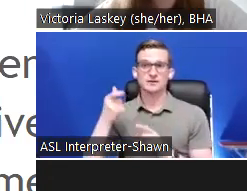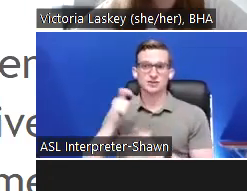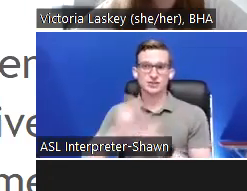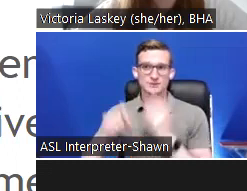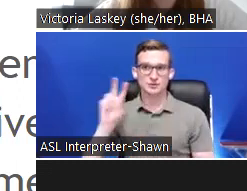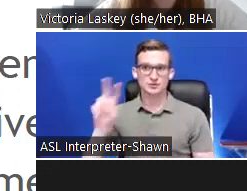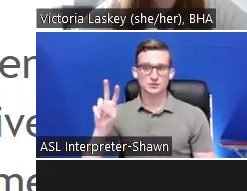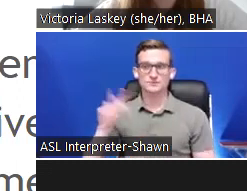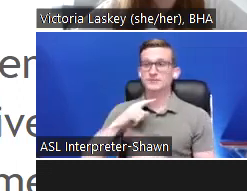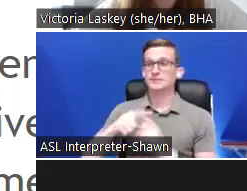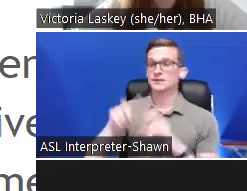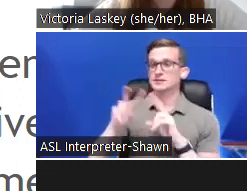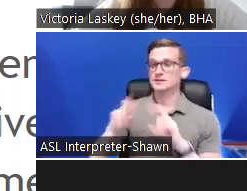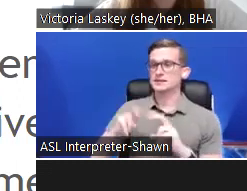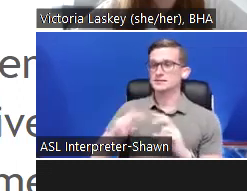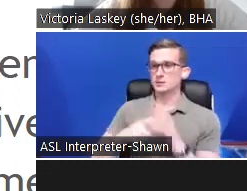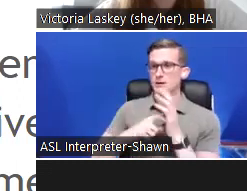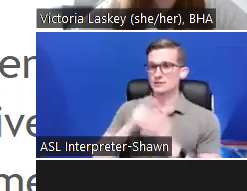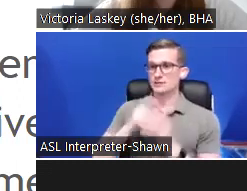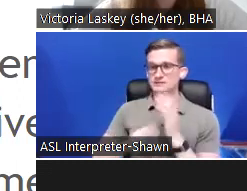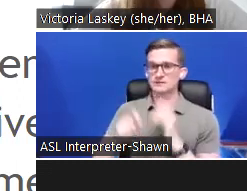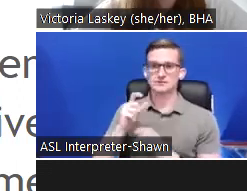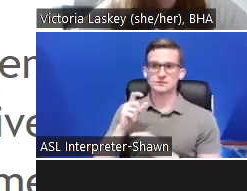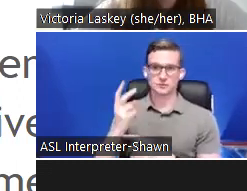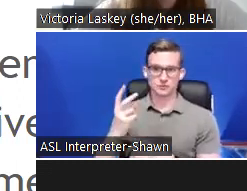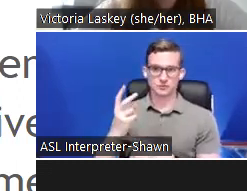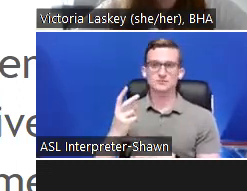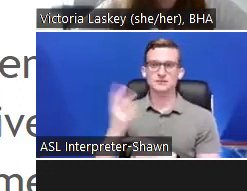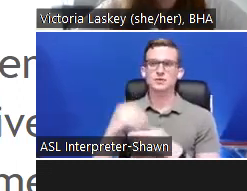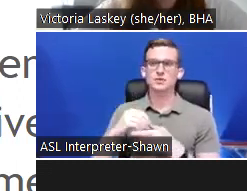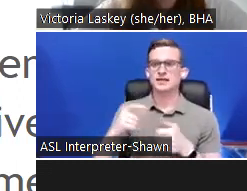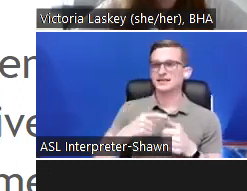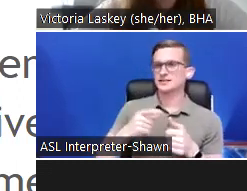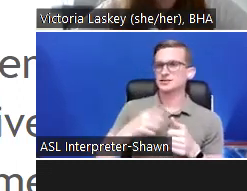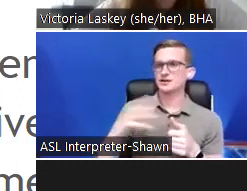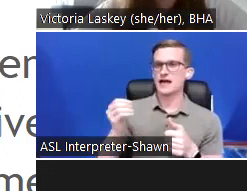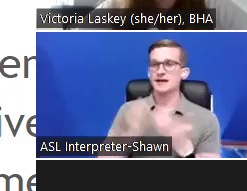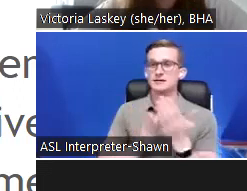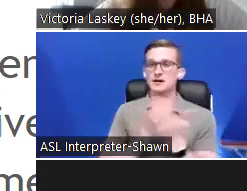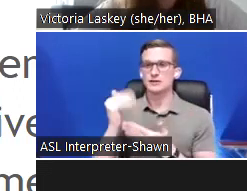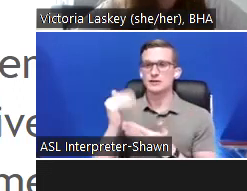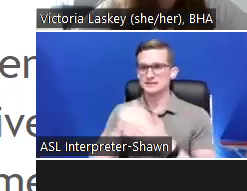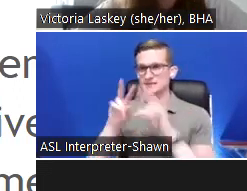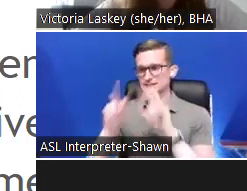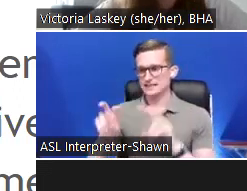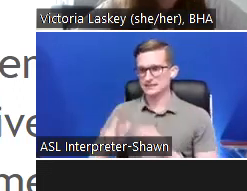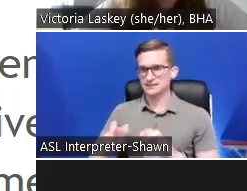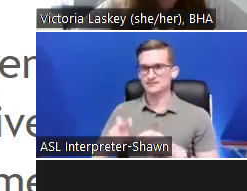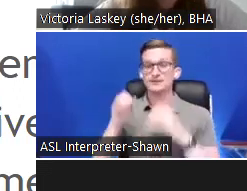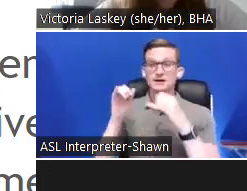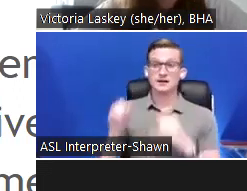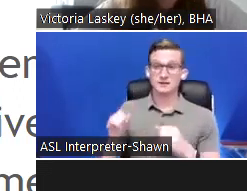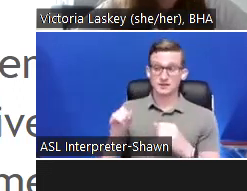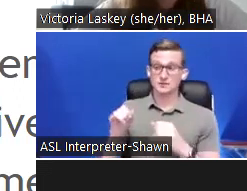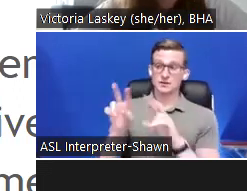assessment requirements in Chapter 2, including both the initial and comprehensive assessment. The individual shall be assessed